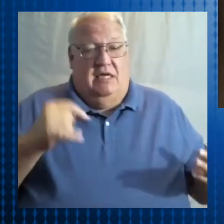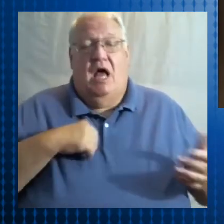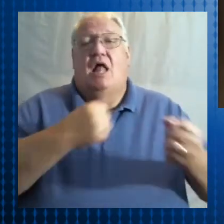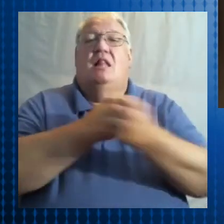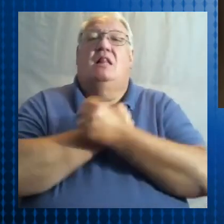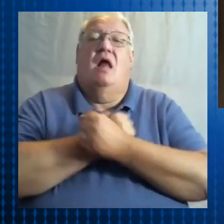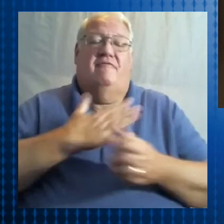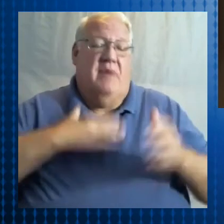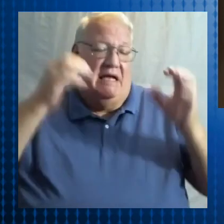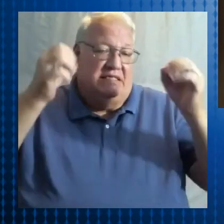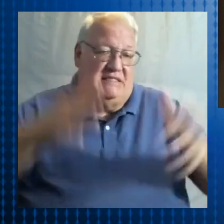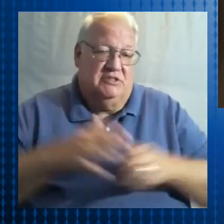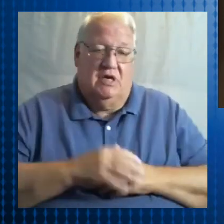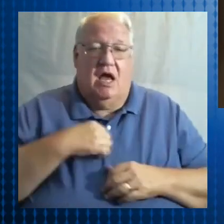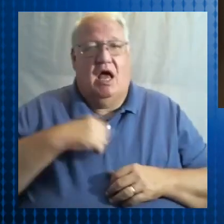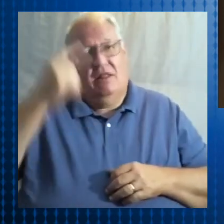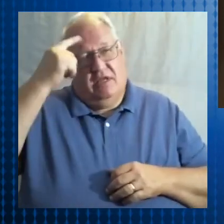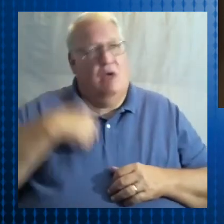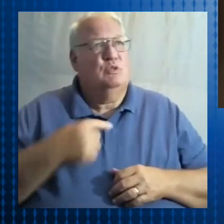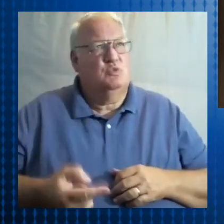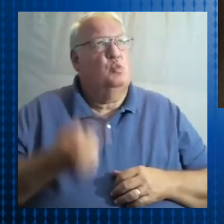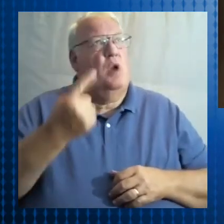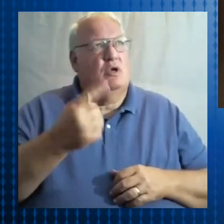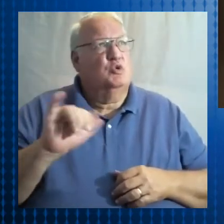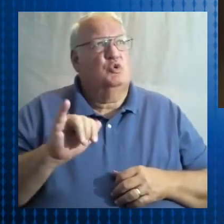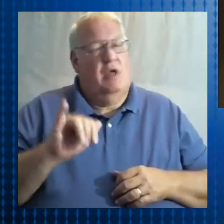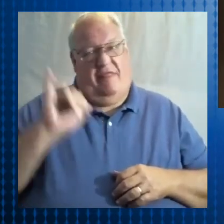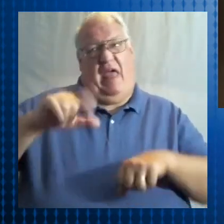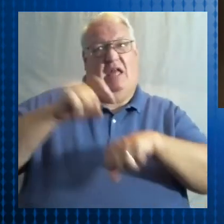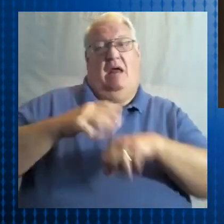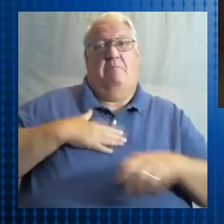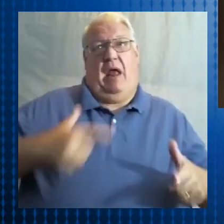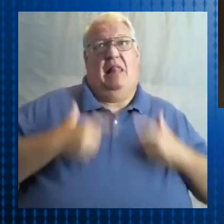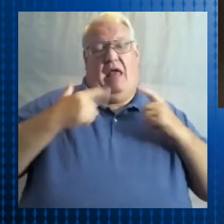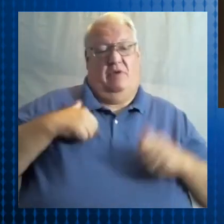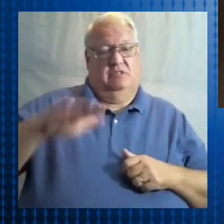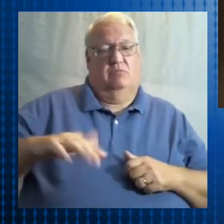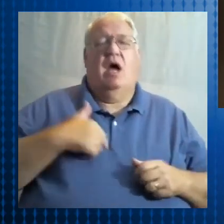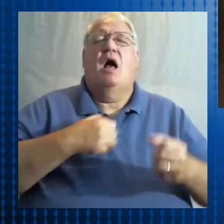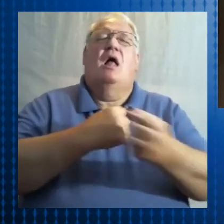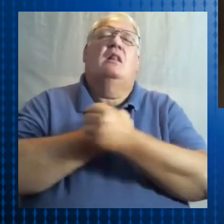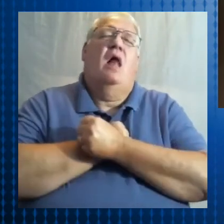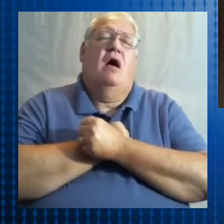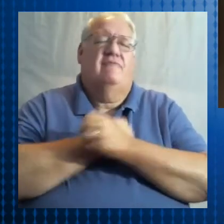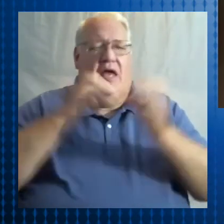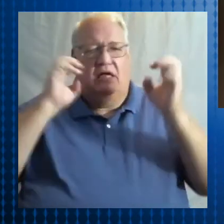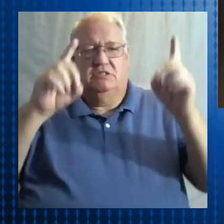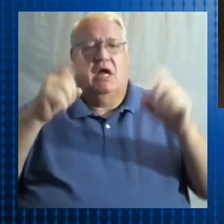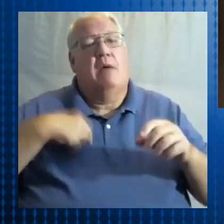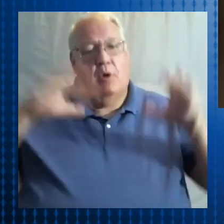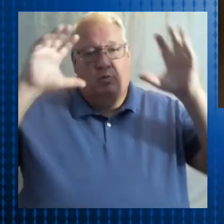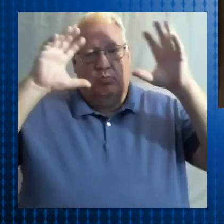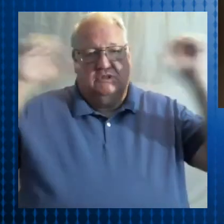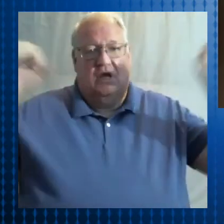teacher. I think I was one of them as well at that point in my life. I love education. If you don't know, I'm the president of